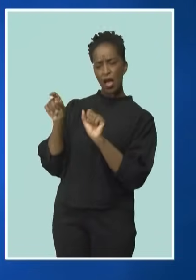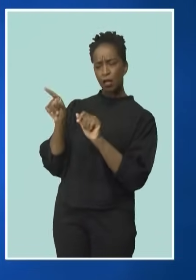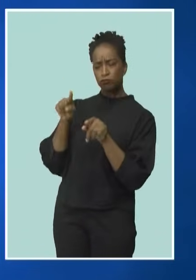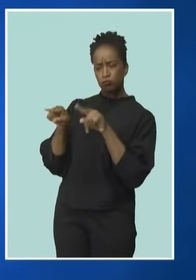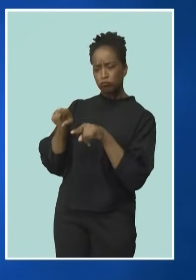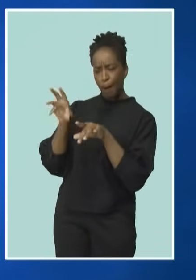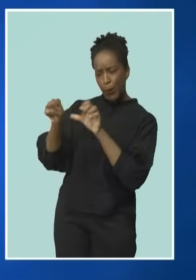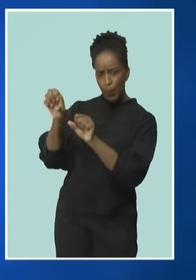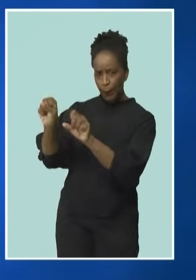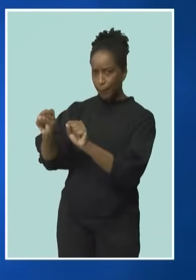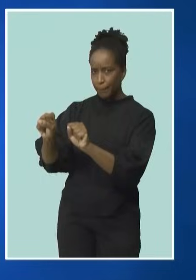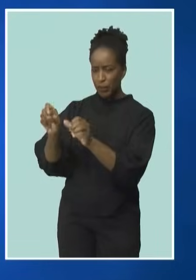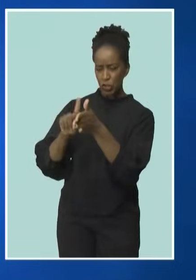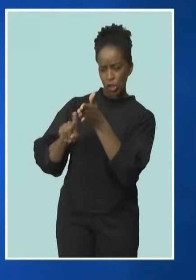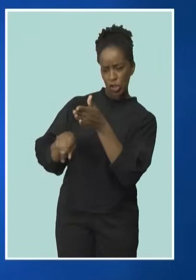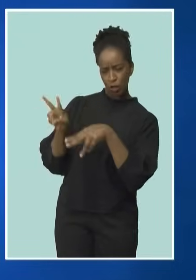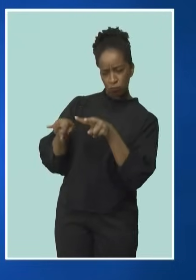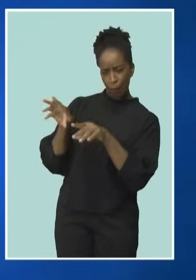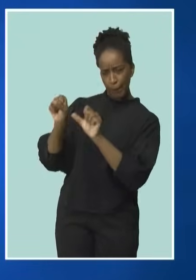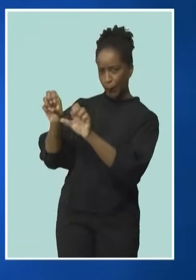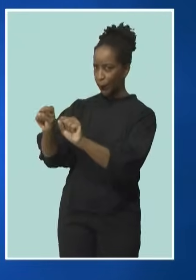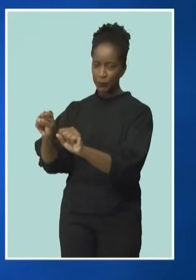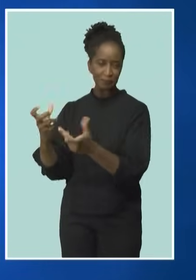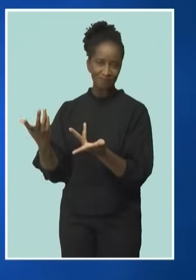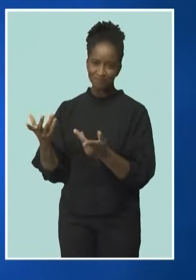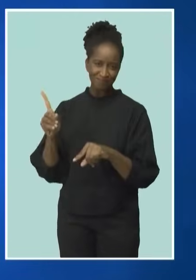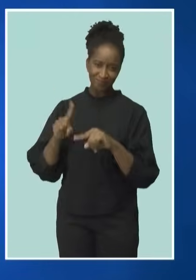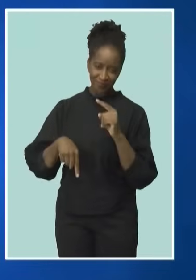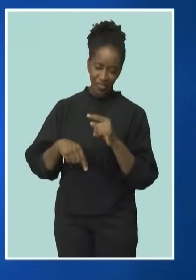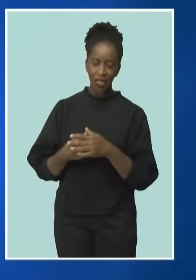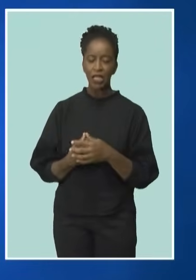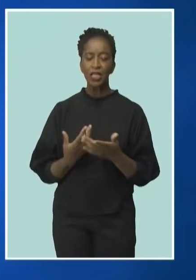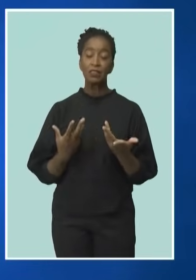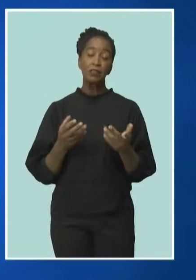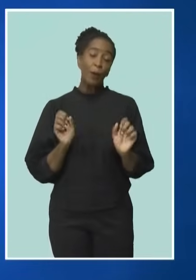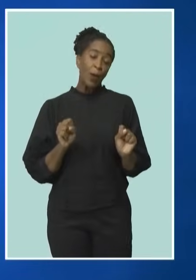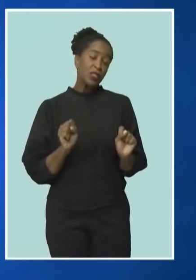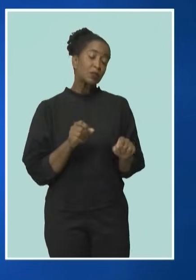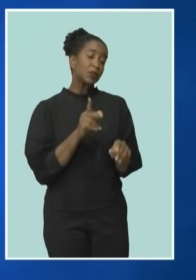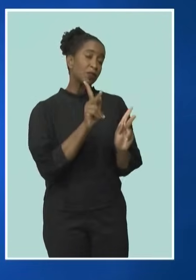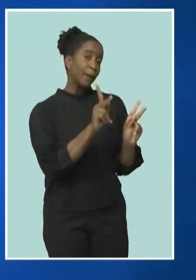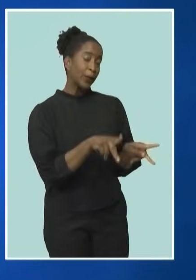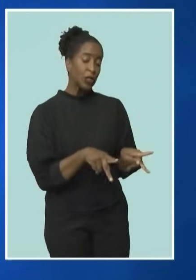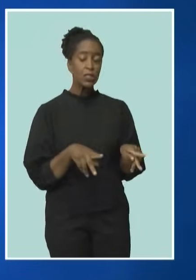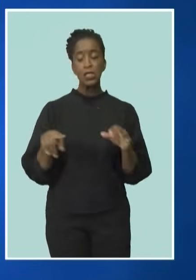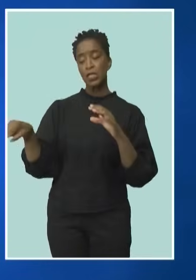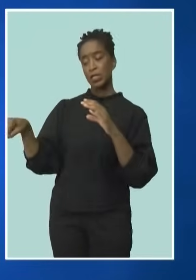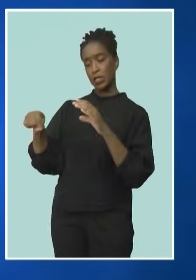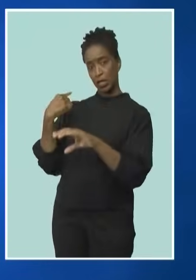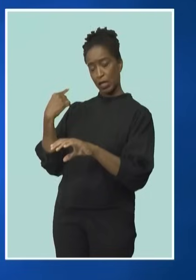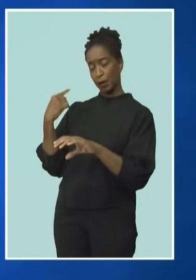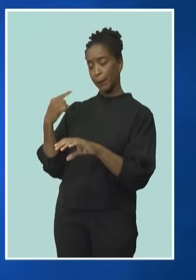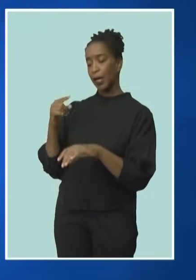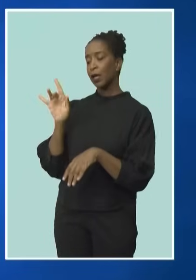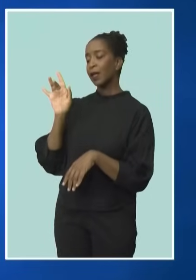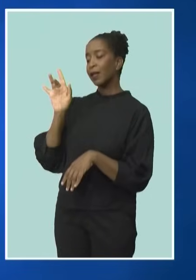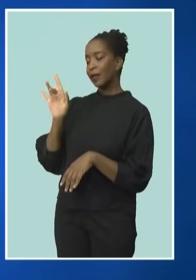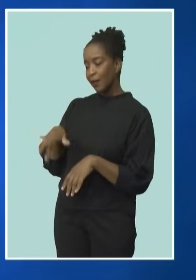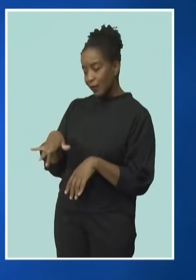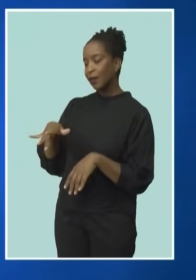controls, bring to a point where someone can actually click on it, click on a link itself, and it starts that process from